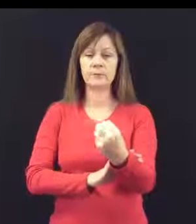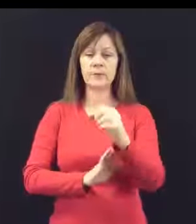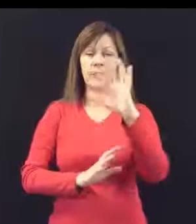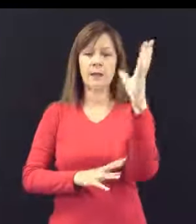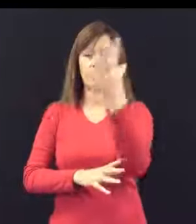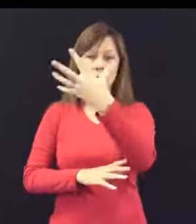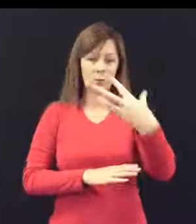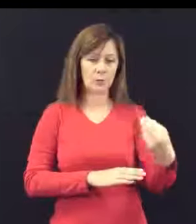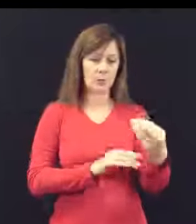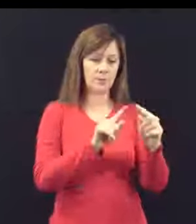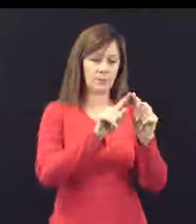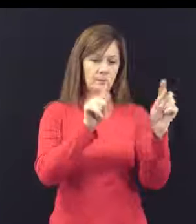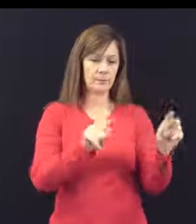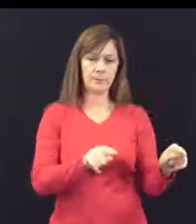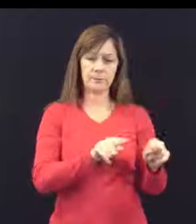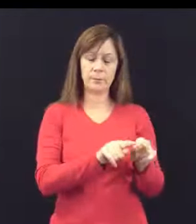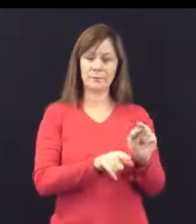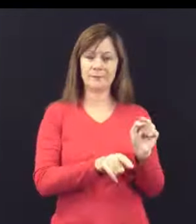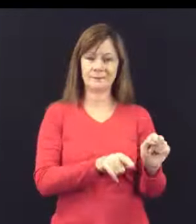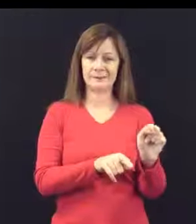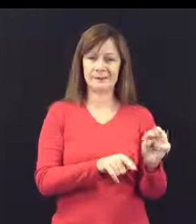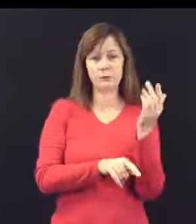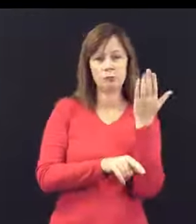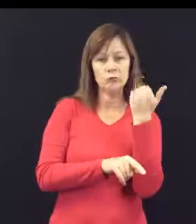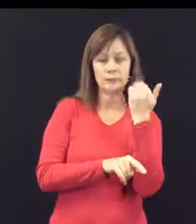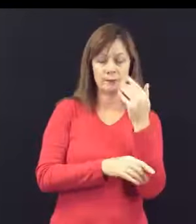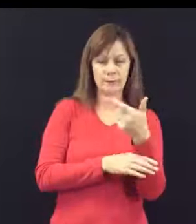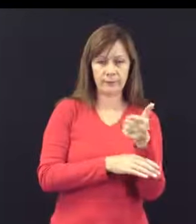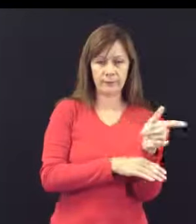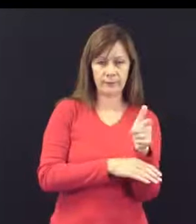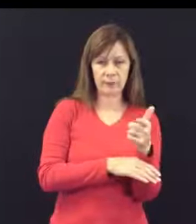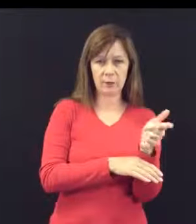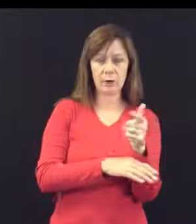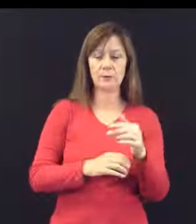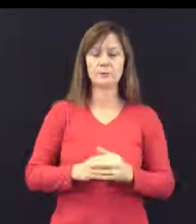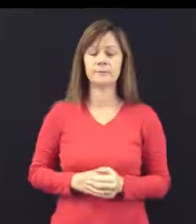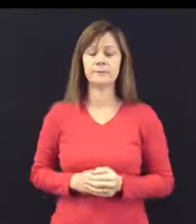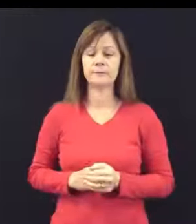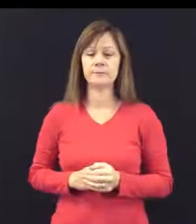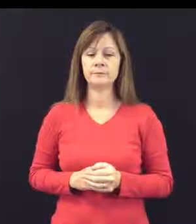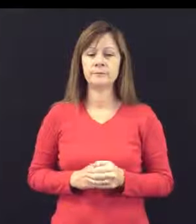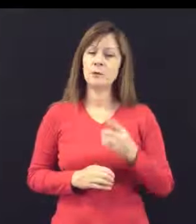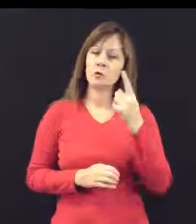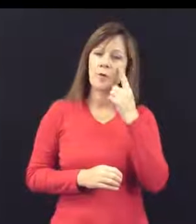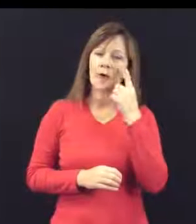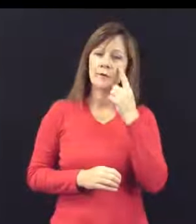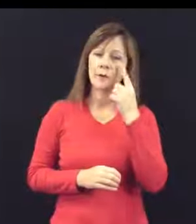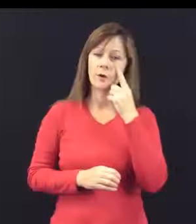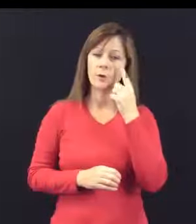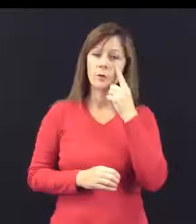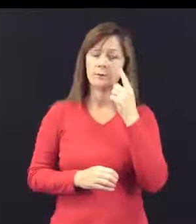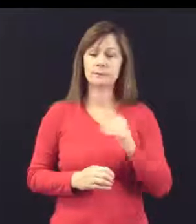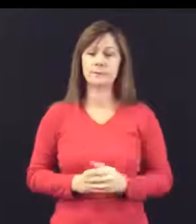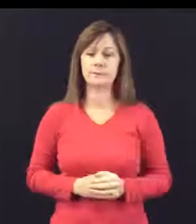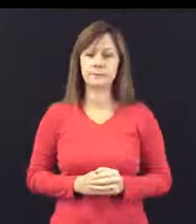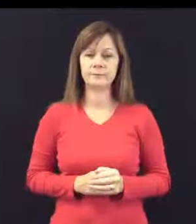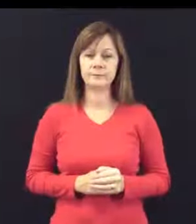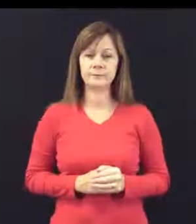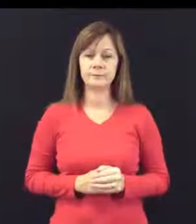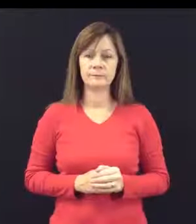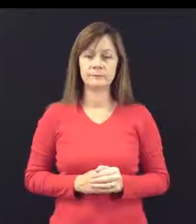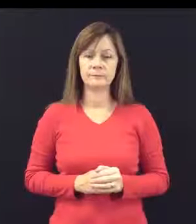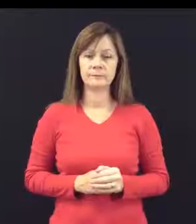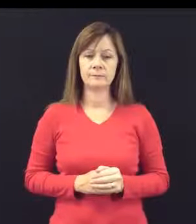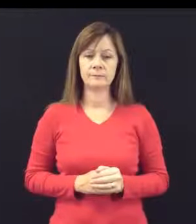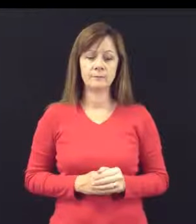When you're finished recording, tap on the record button again. You'll see that the button stops flashing and the last image taken will animate down to the camera roll